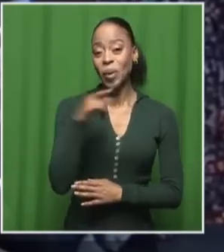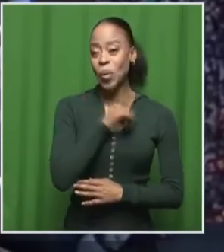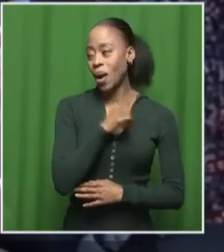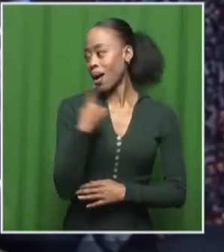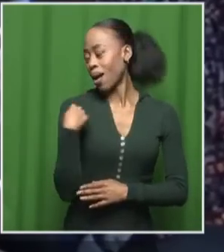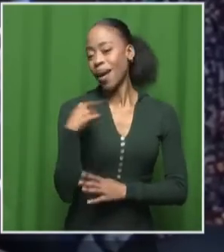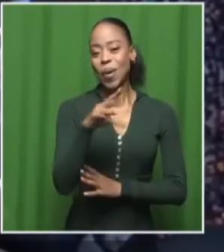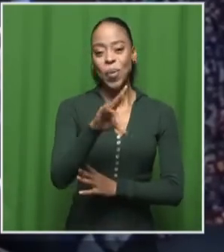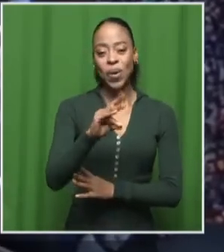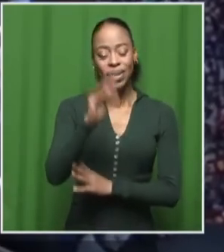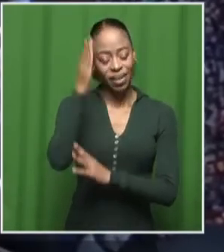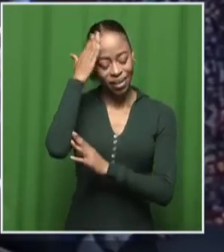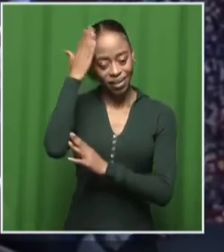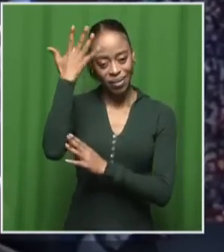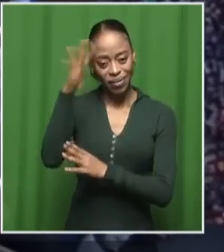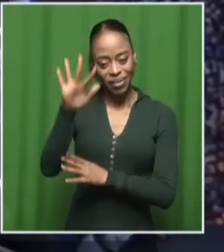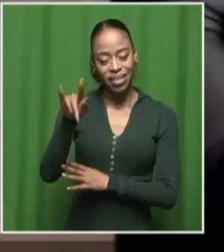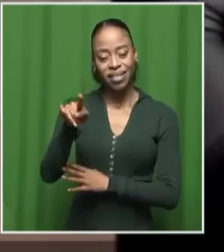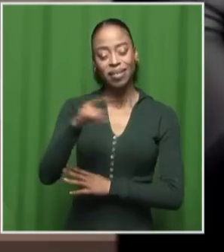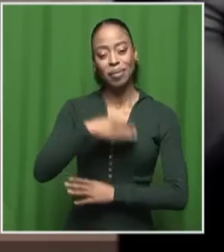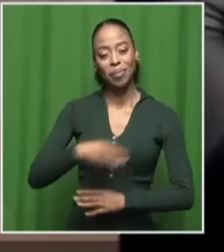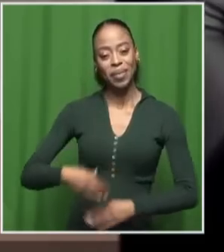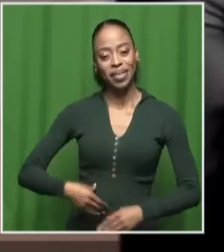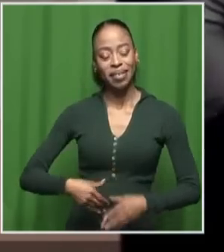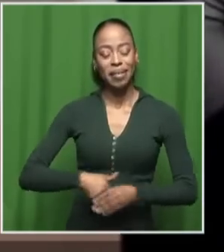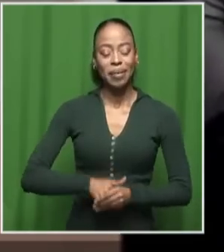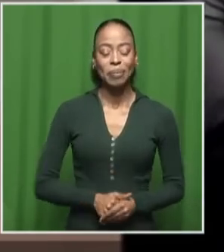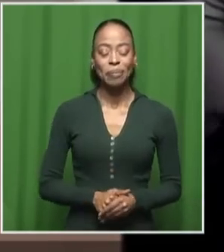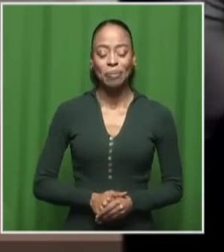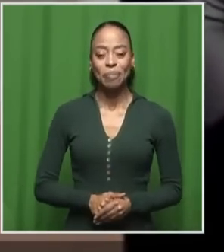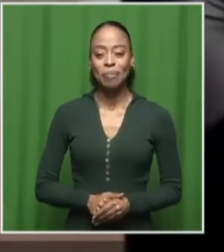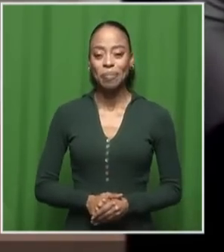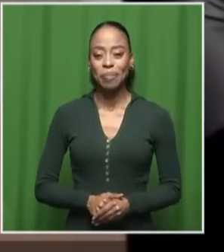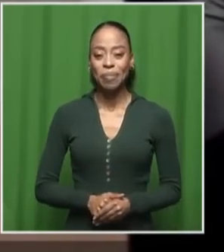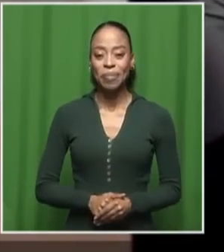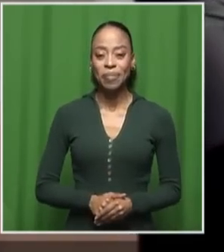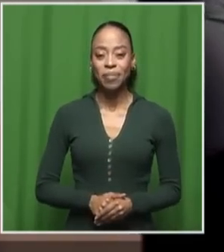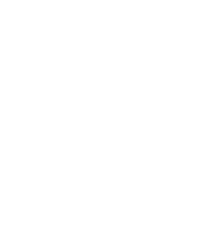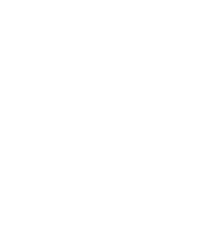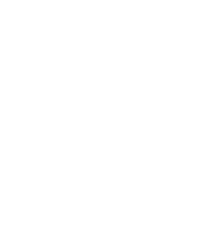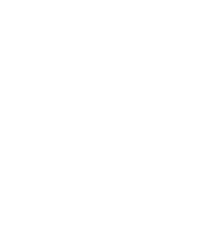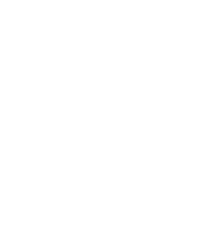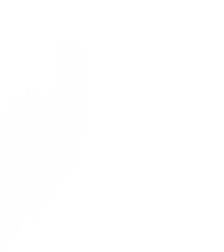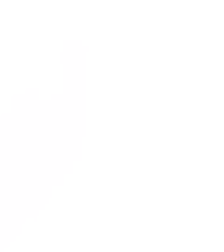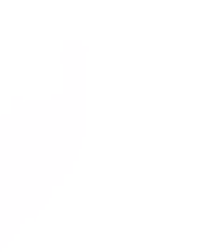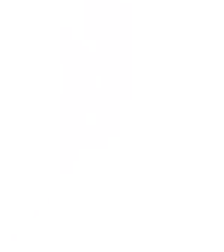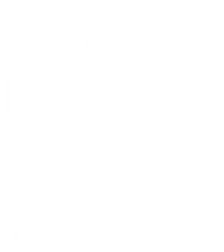Wednesday. Kani Mapanga, SABC News, Johannesburg.